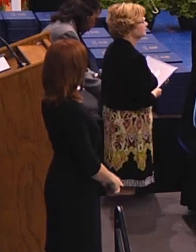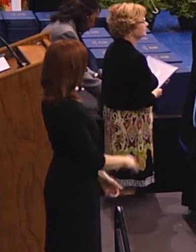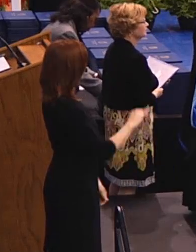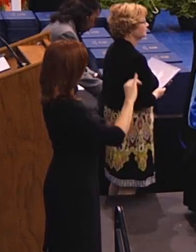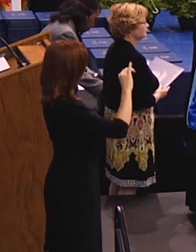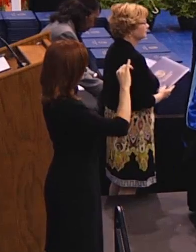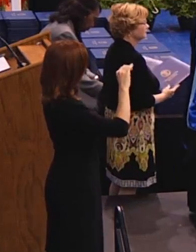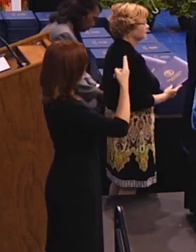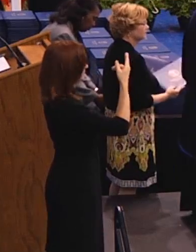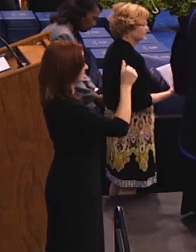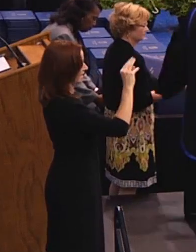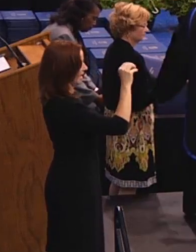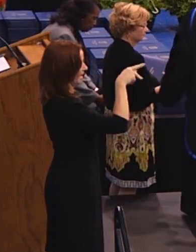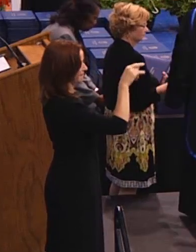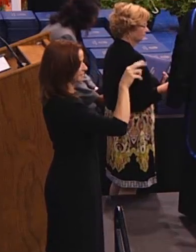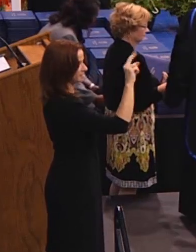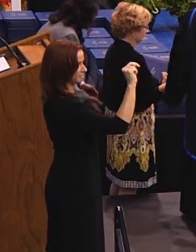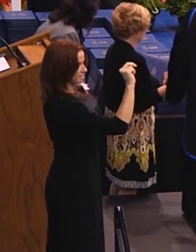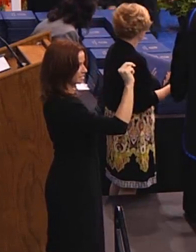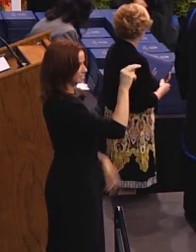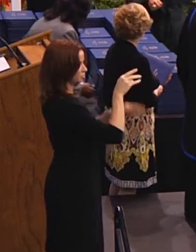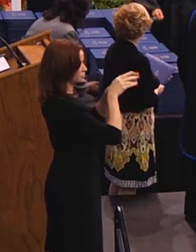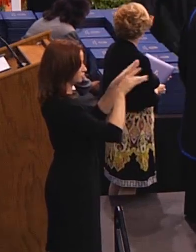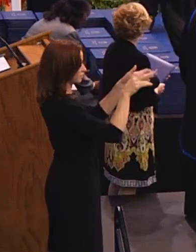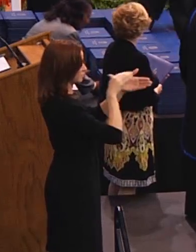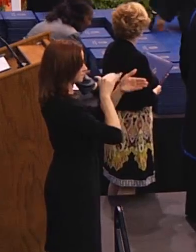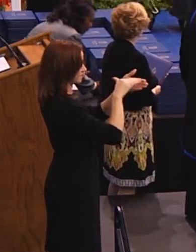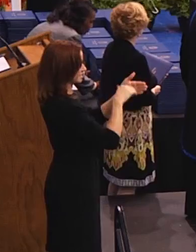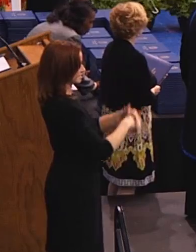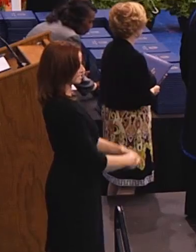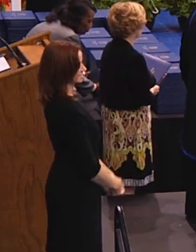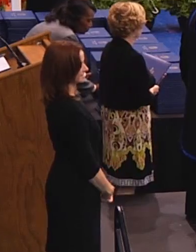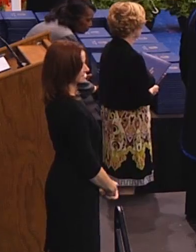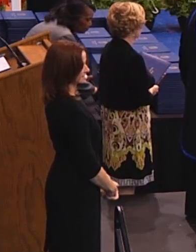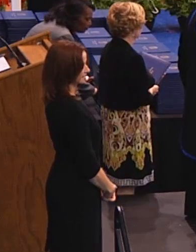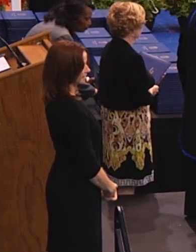Jasmine Ray Hampton, General Studies.